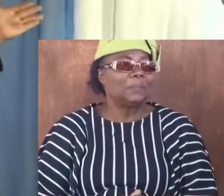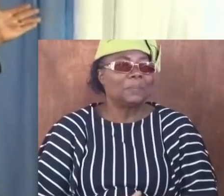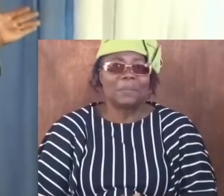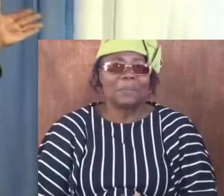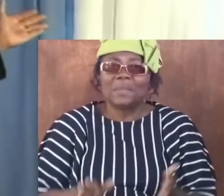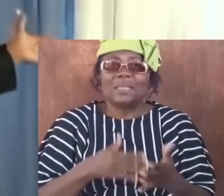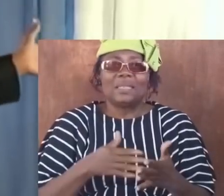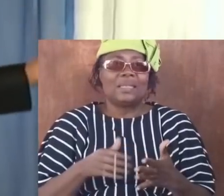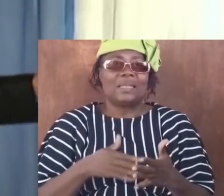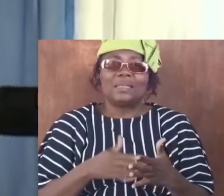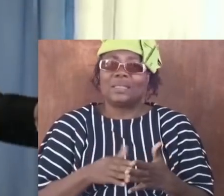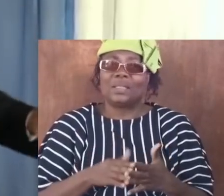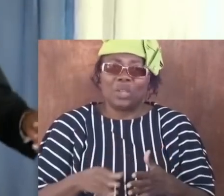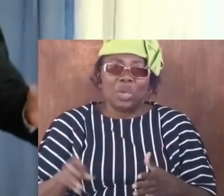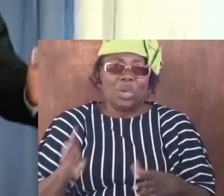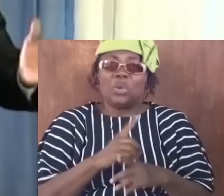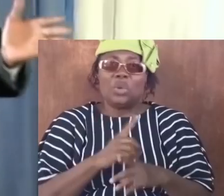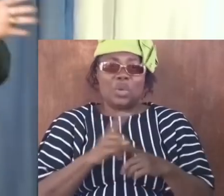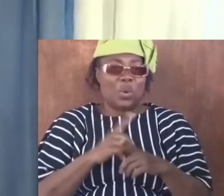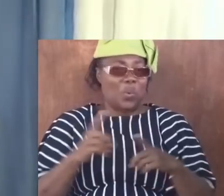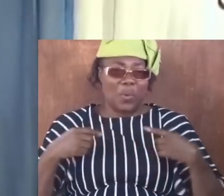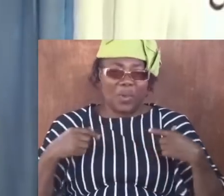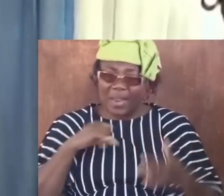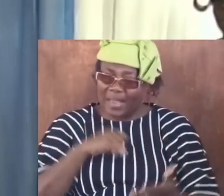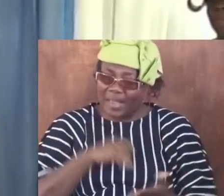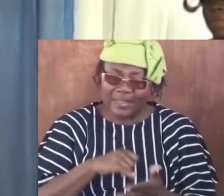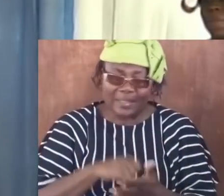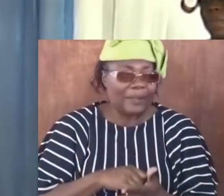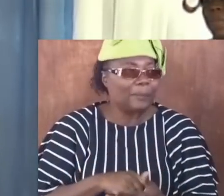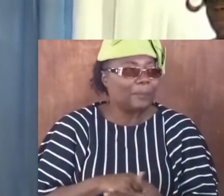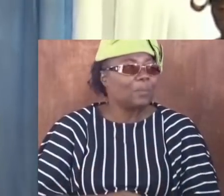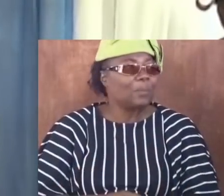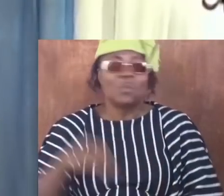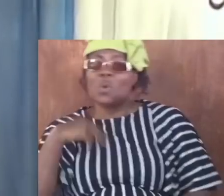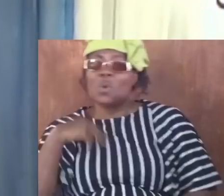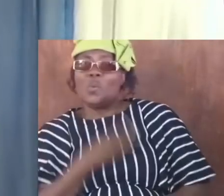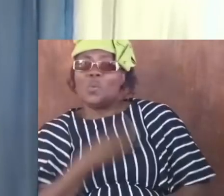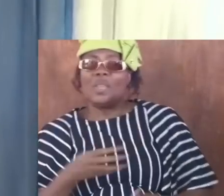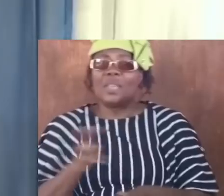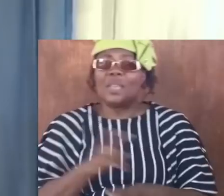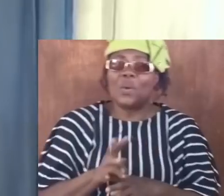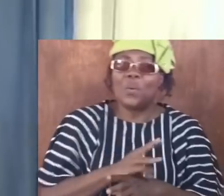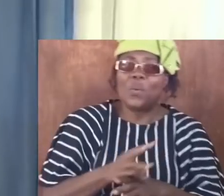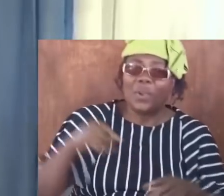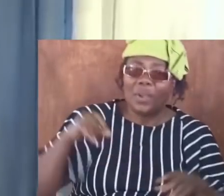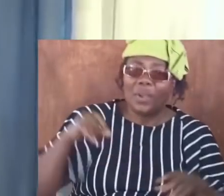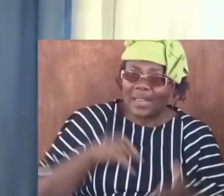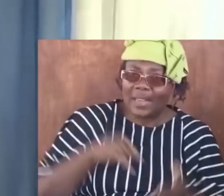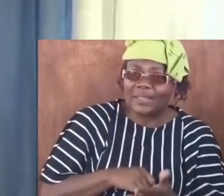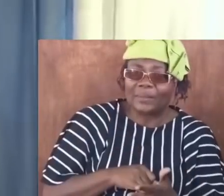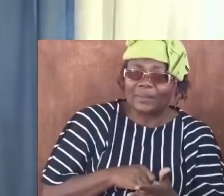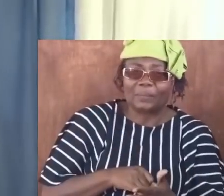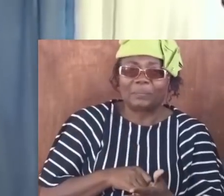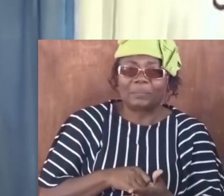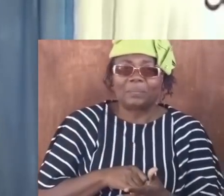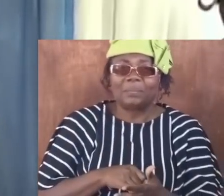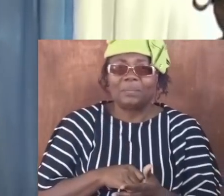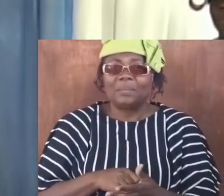Singers, you can wear it. Saints of the Most High God, we can wear it if we